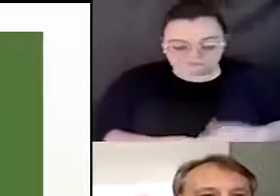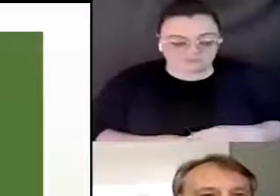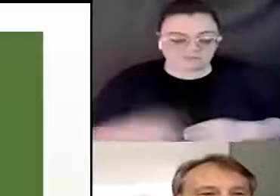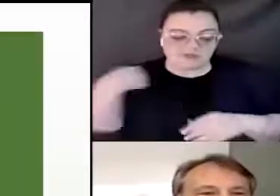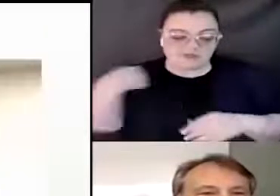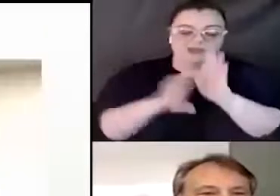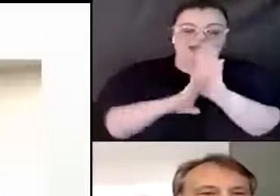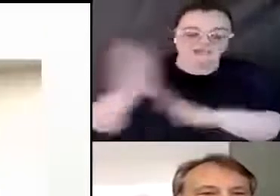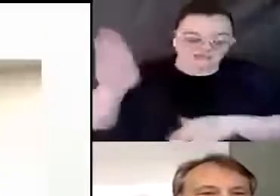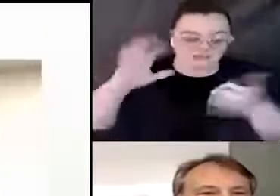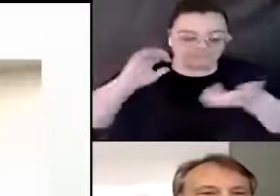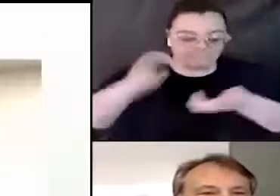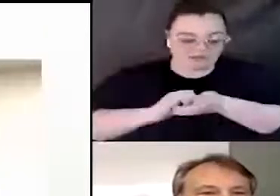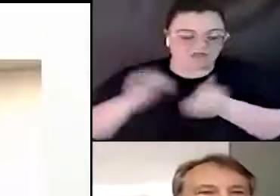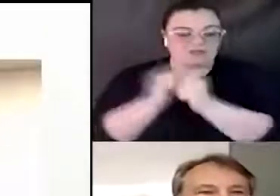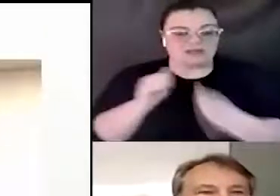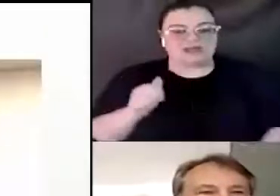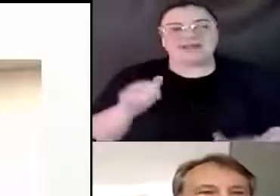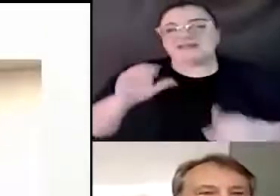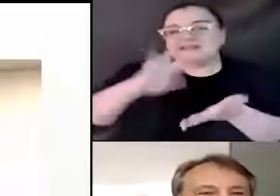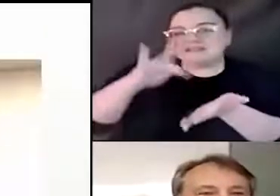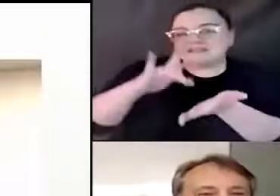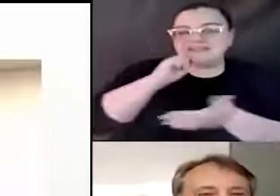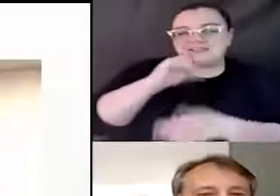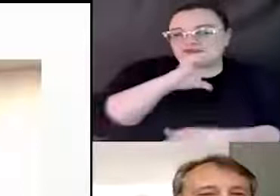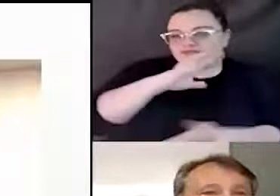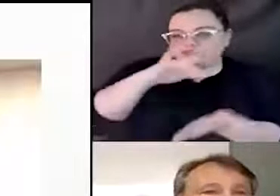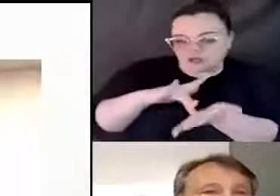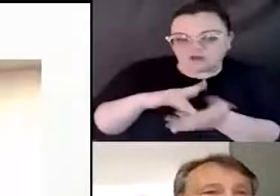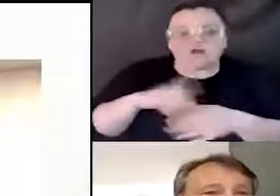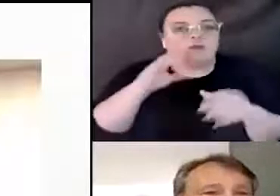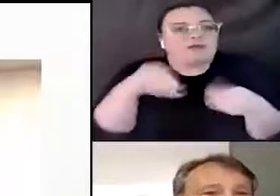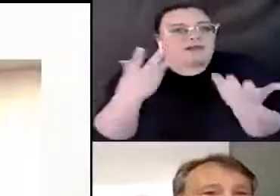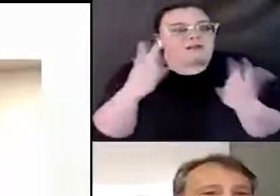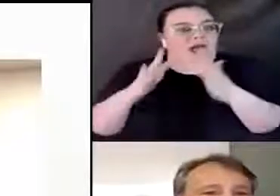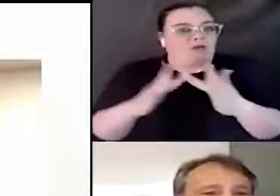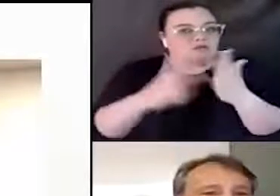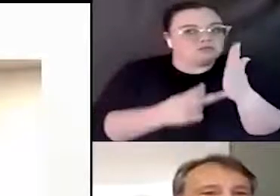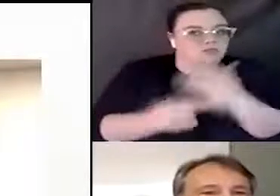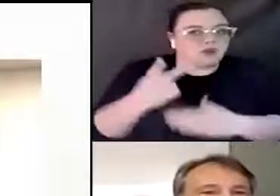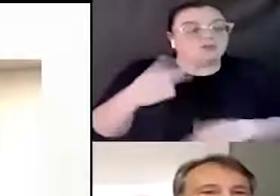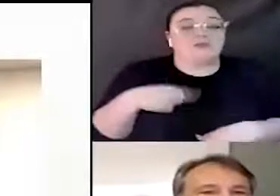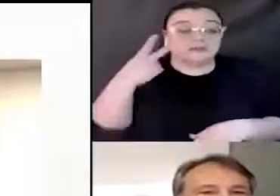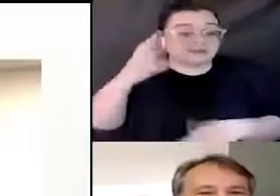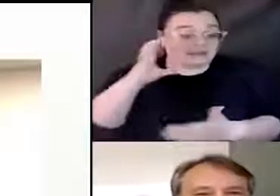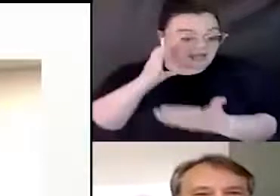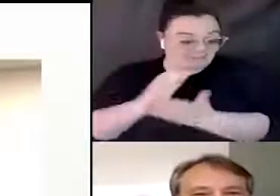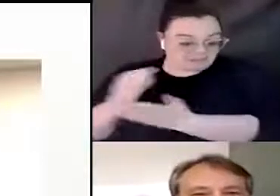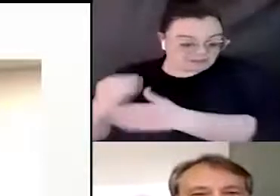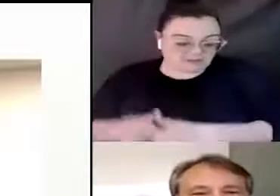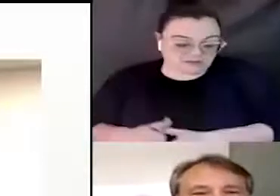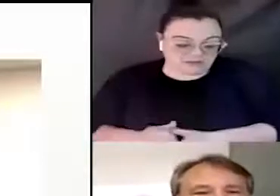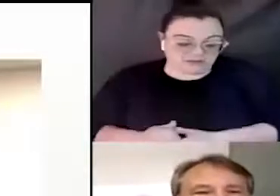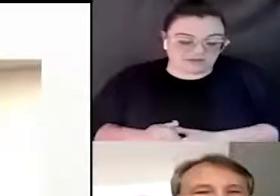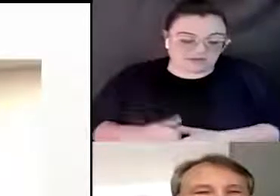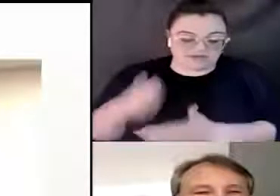We did those Zoom-based outreach programs that were great. And you can see the image here, some of the kitchen